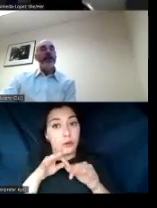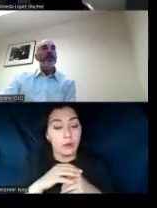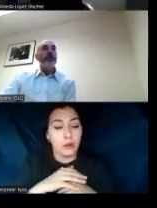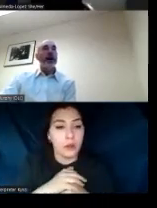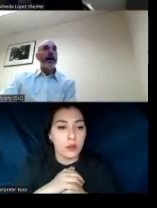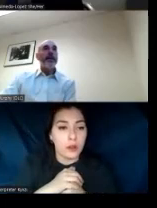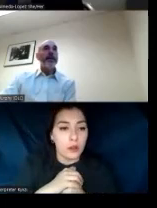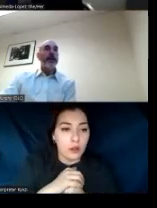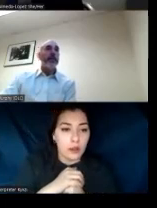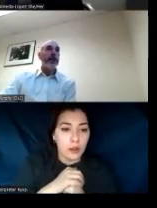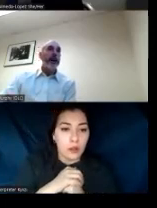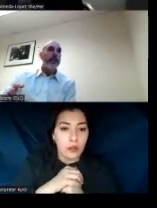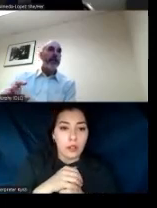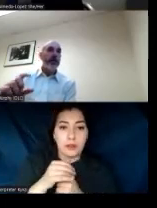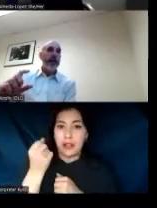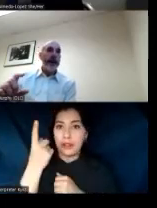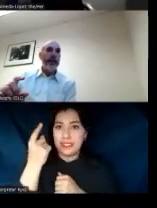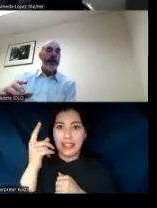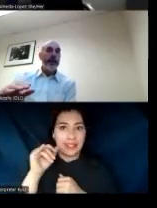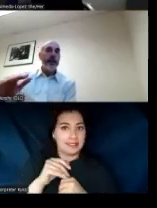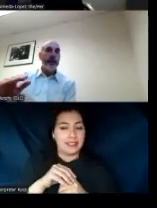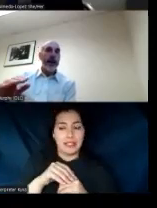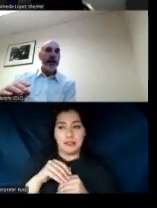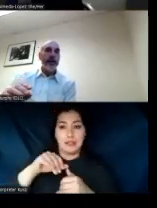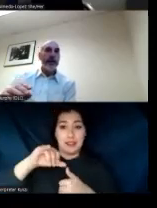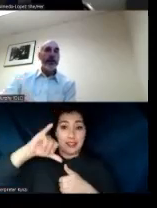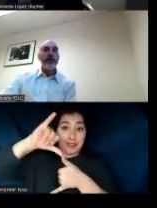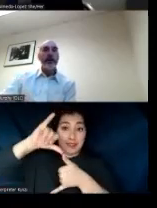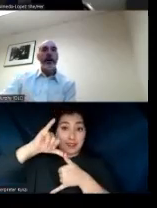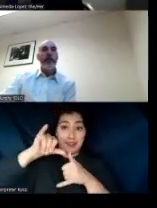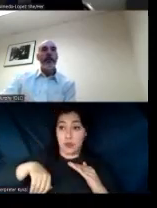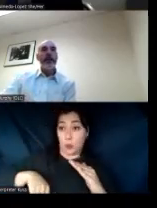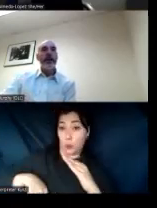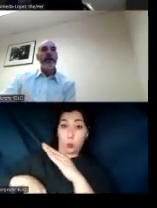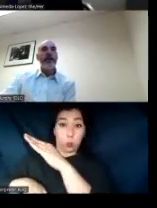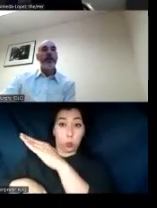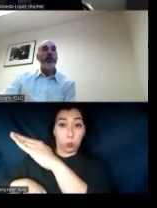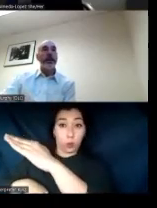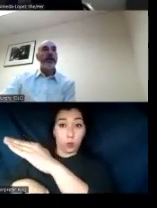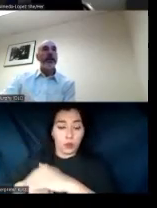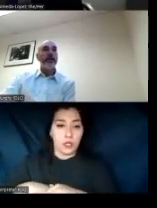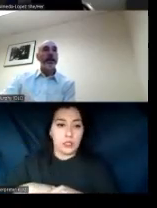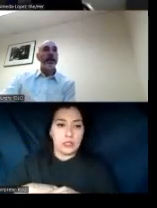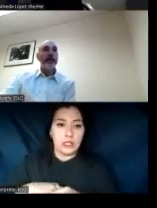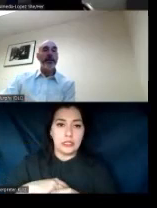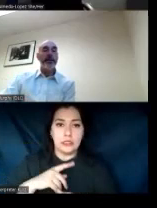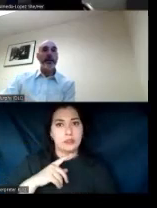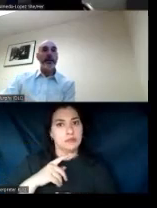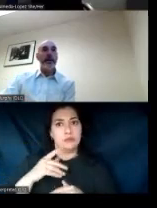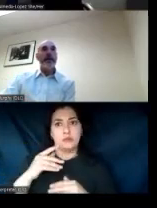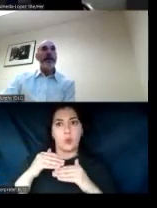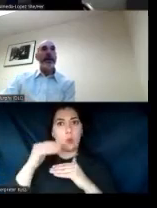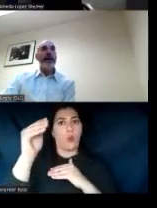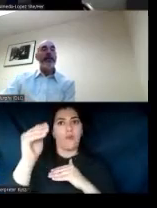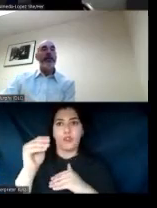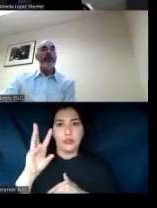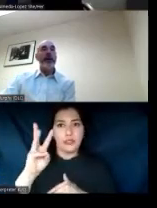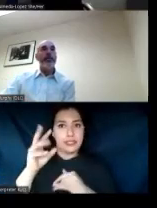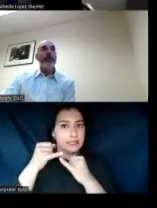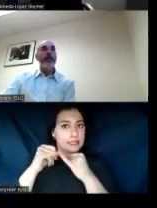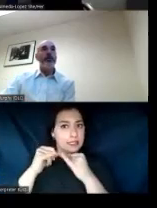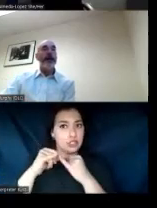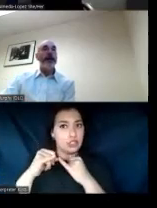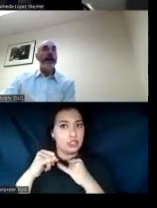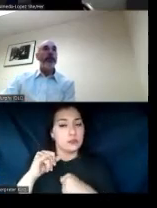If the amount of height that the ramp covers is greater than 6 inches, then the